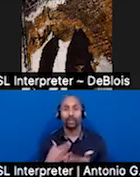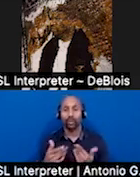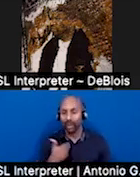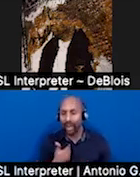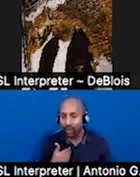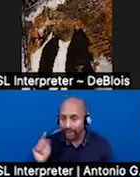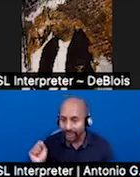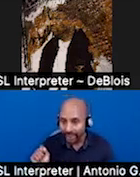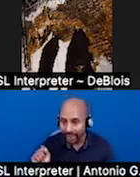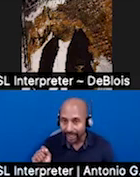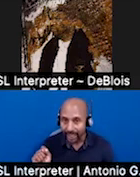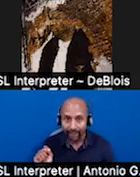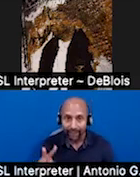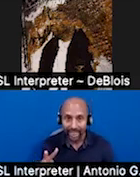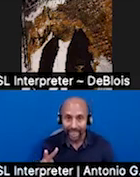TBIs